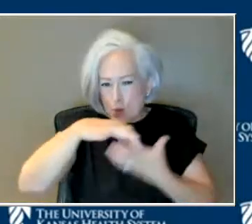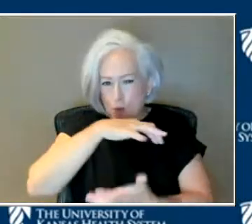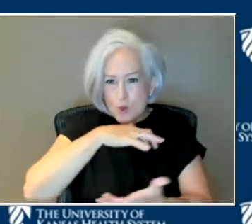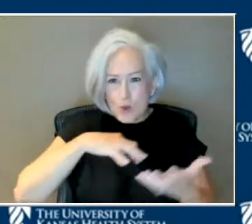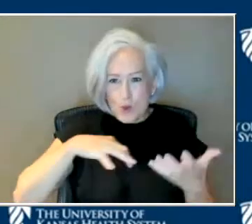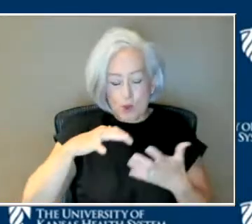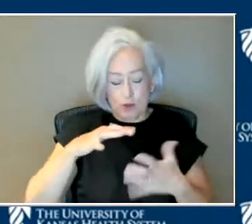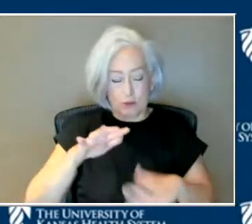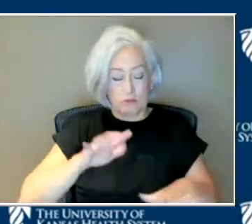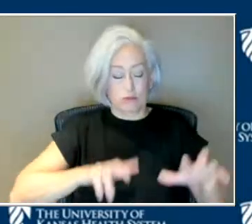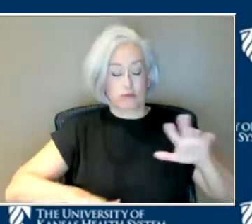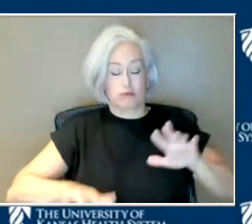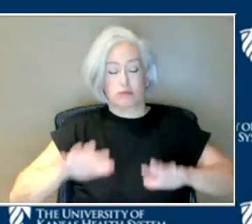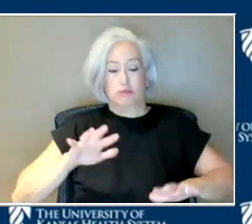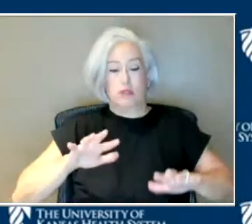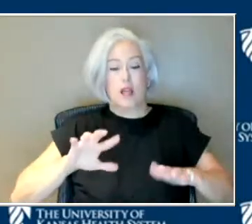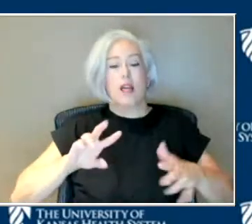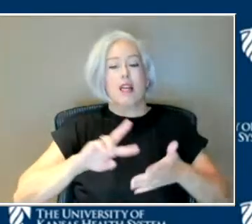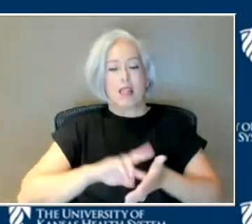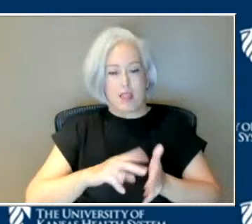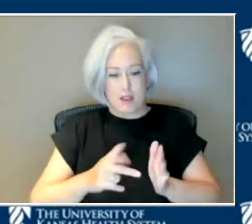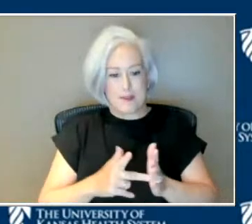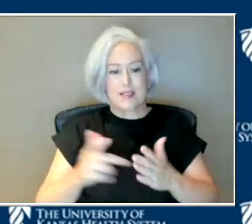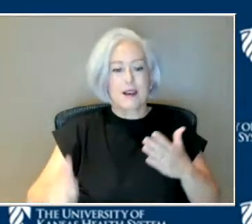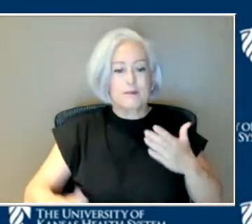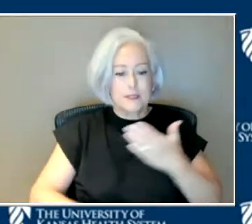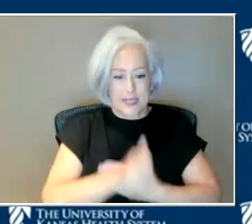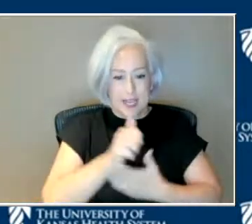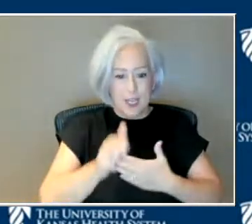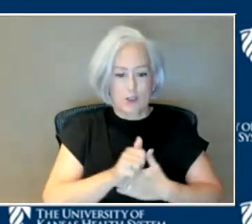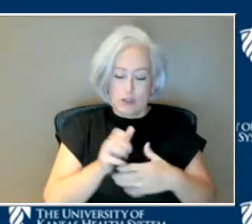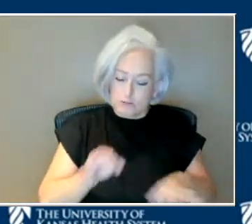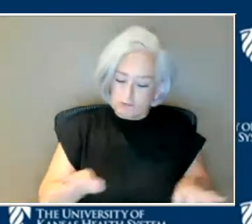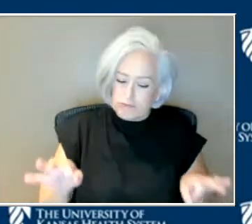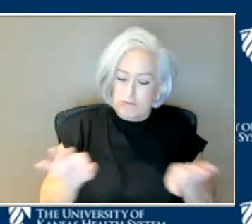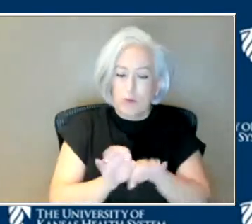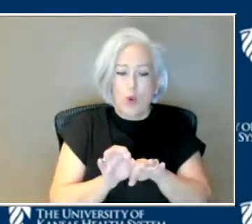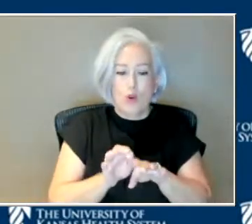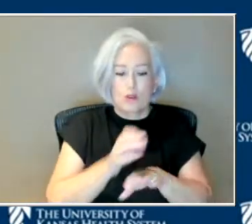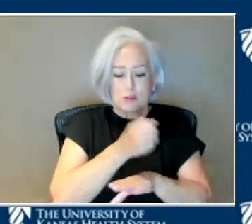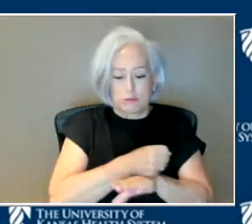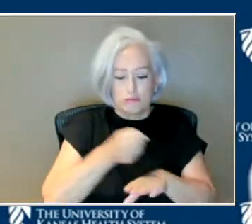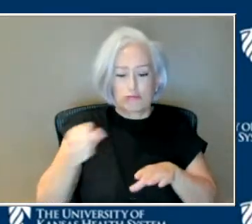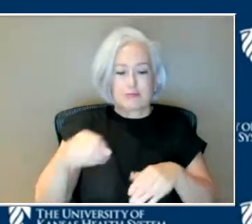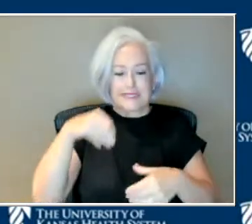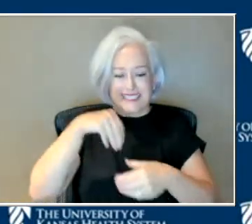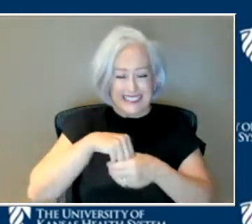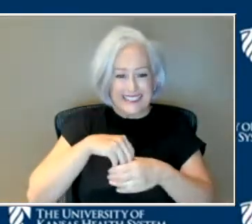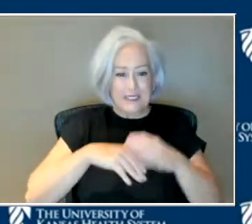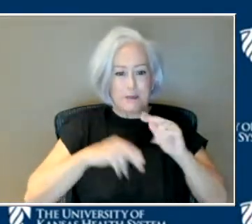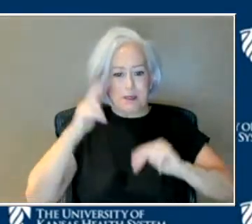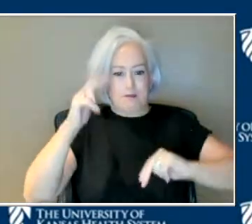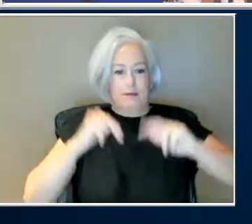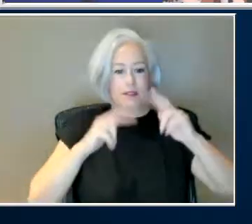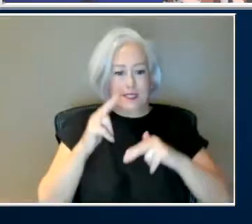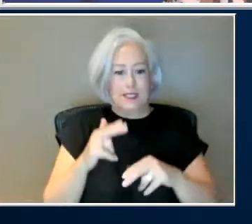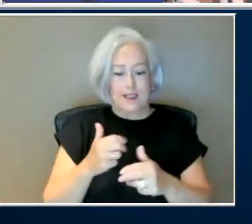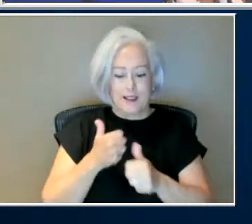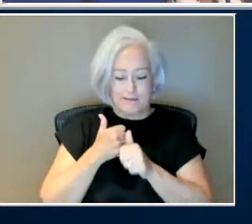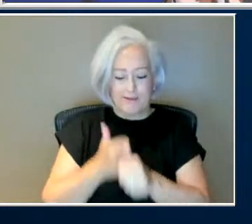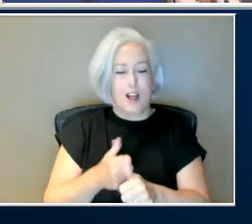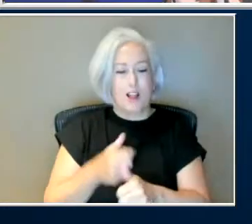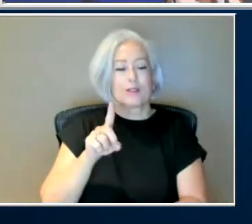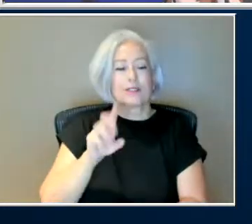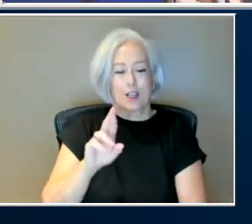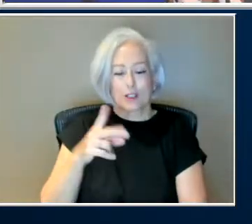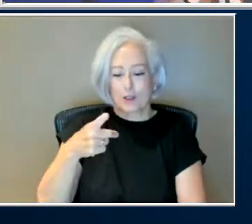crosses the line into really dangerous. You've got to get them back inside, do all those things that Dr. Patel talked about. Dr. Lauer, I know when